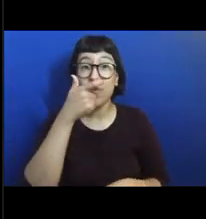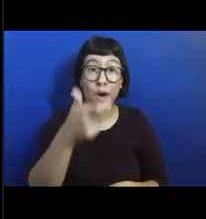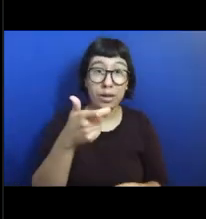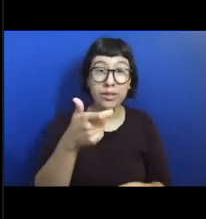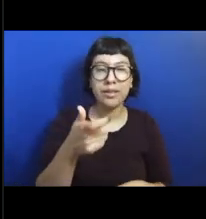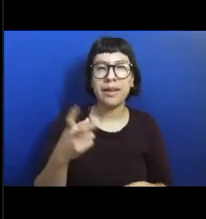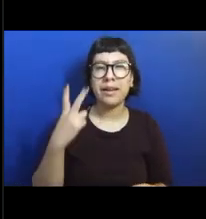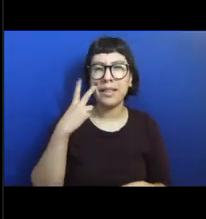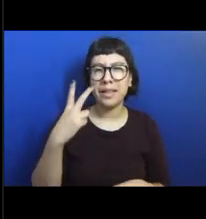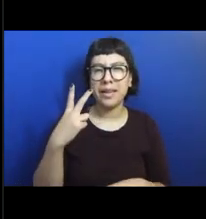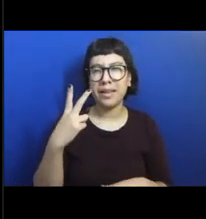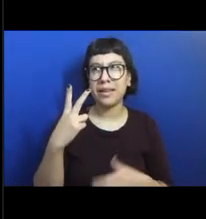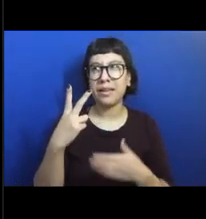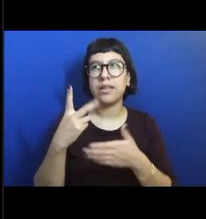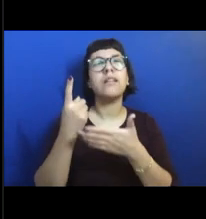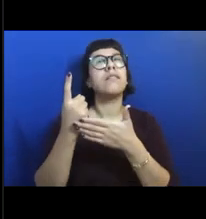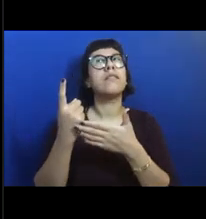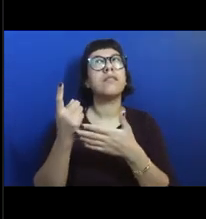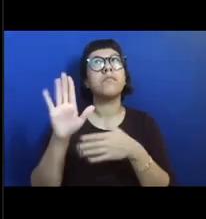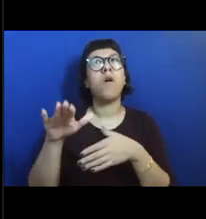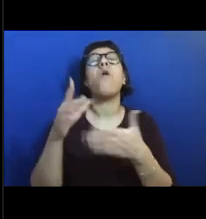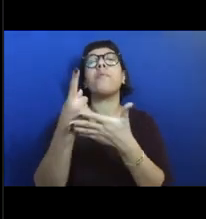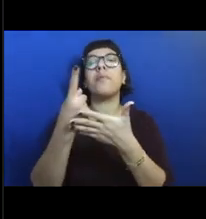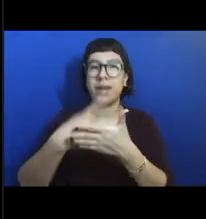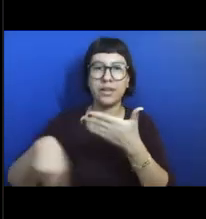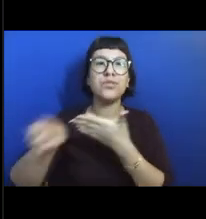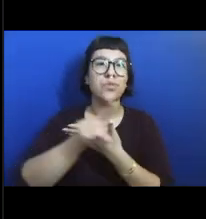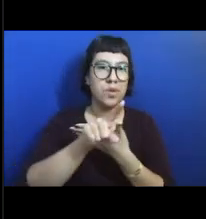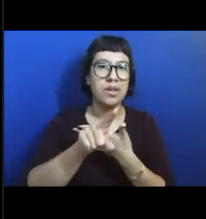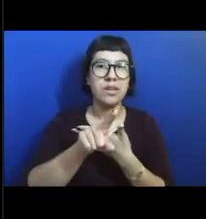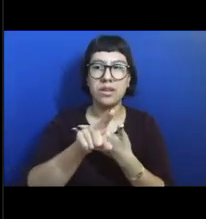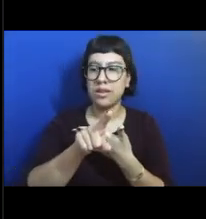I think next week we are,